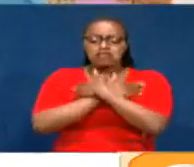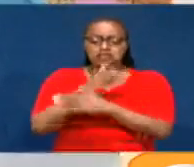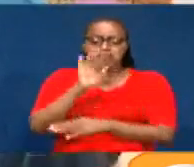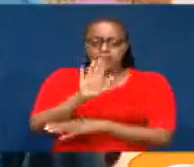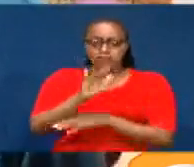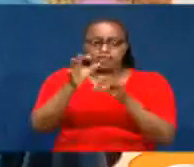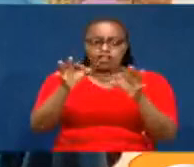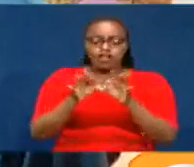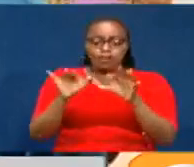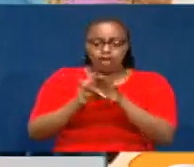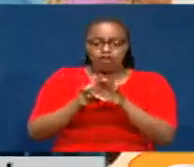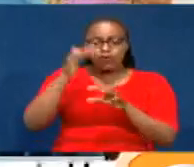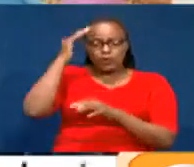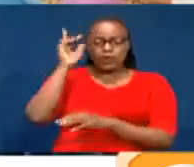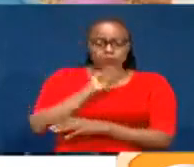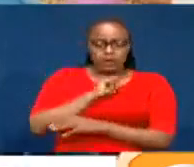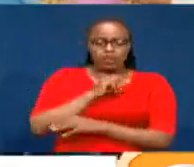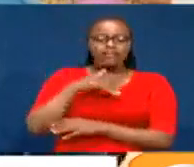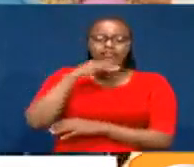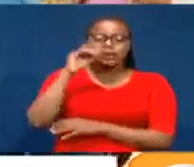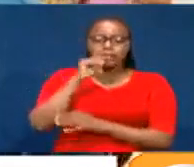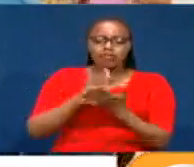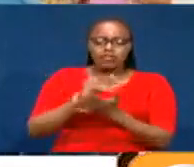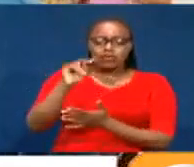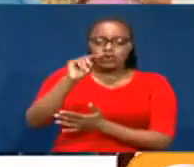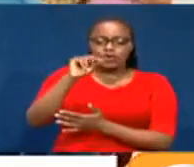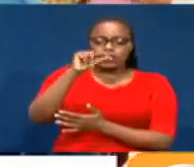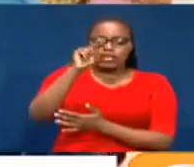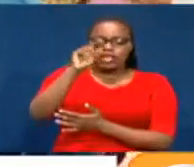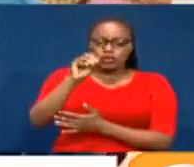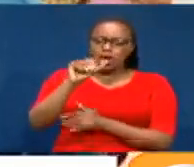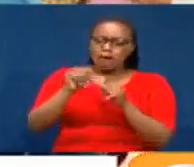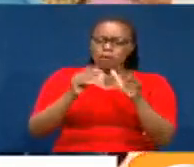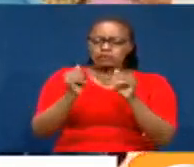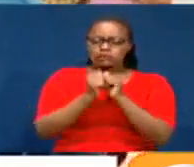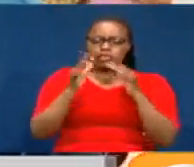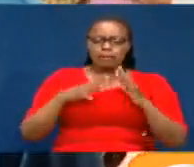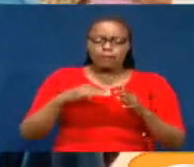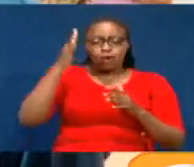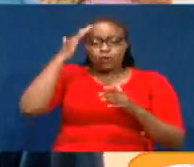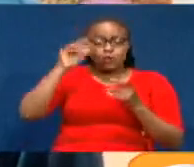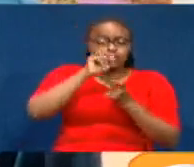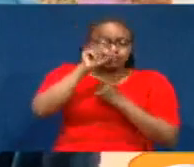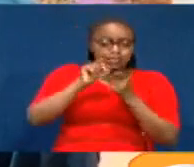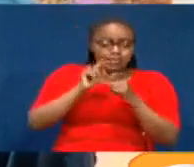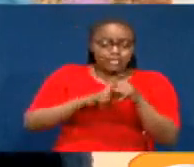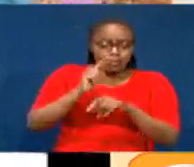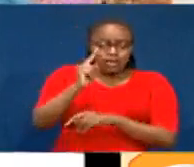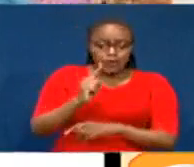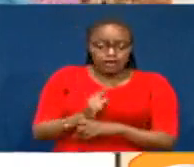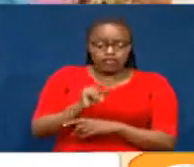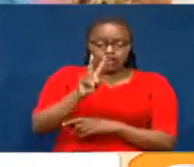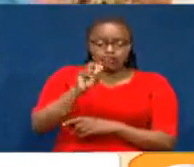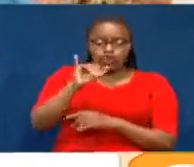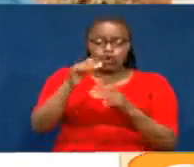familia tunajua ambao tumepoteza katika maeneo haya ya Mgeno ni kama watu 10, lakini hatuwezi jua kwa pengine walipokuja